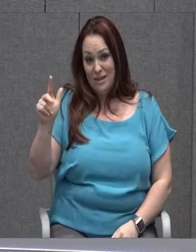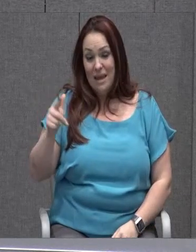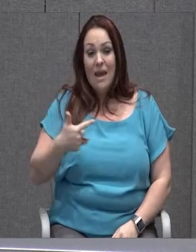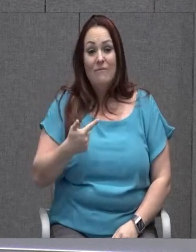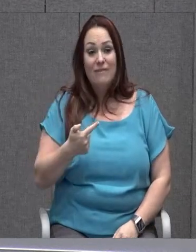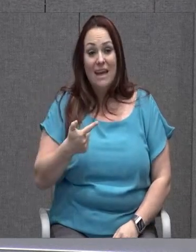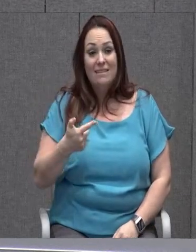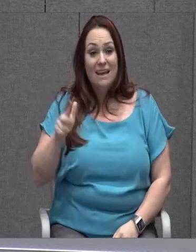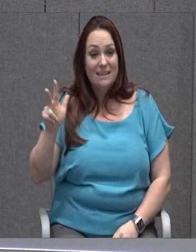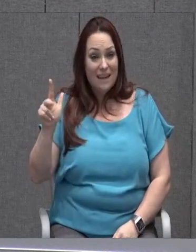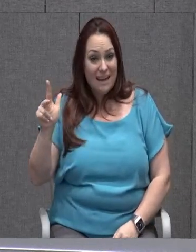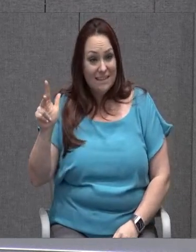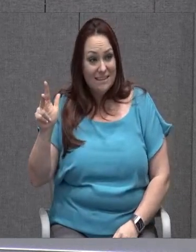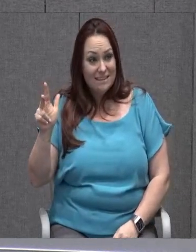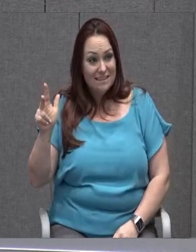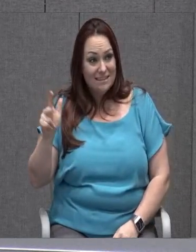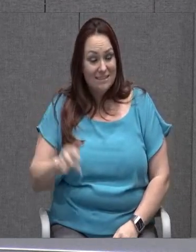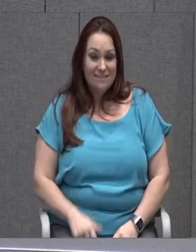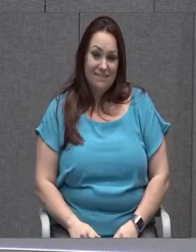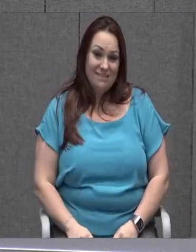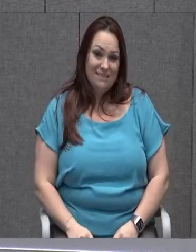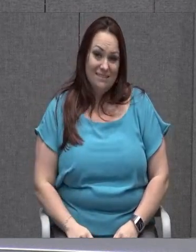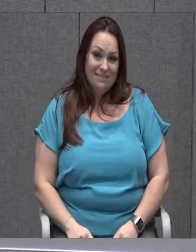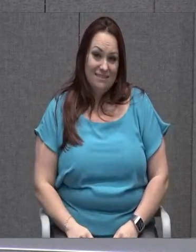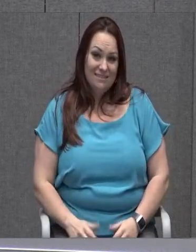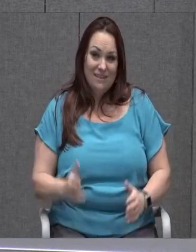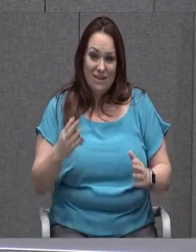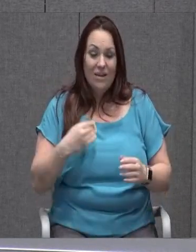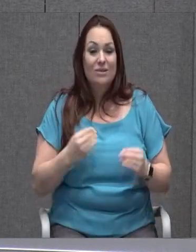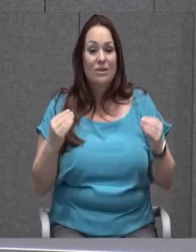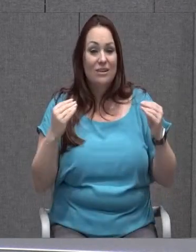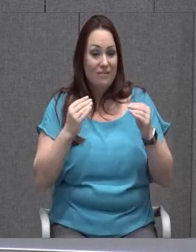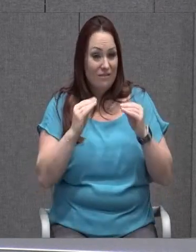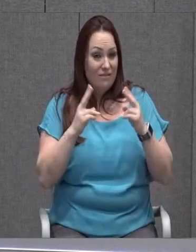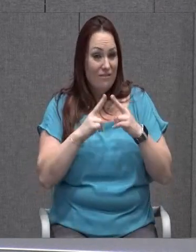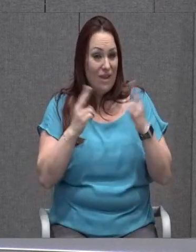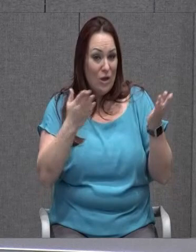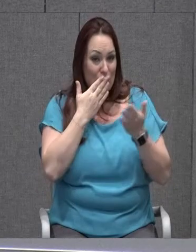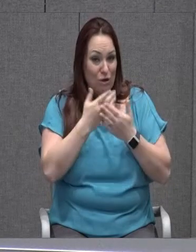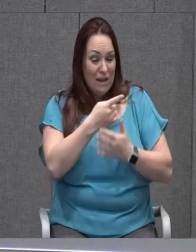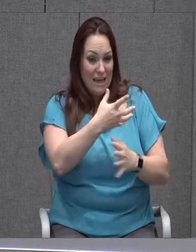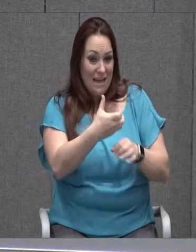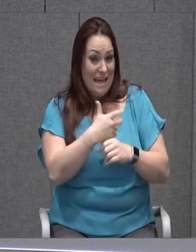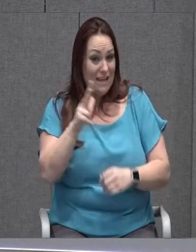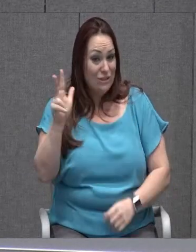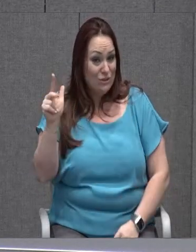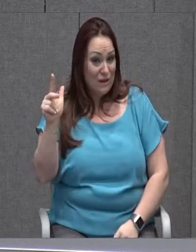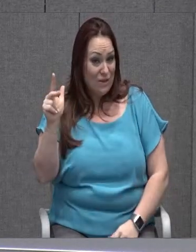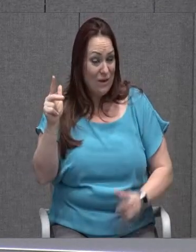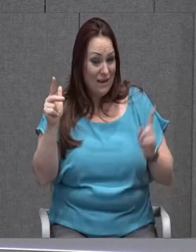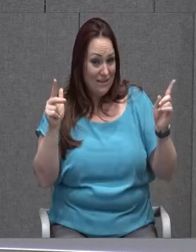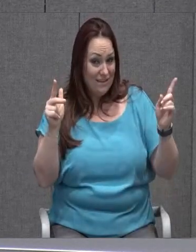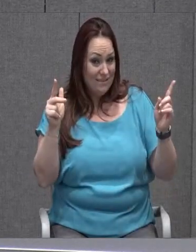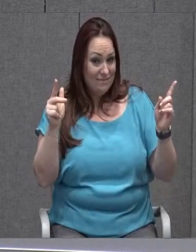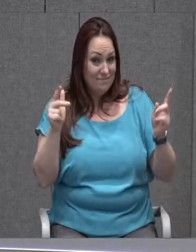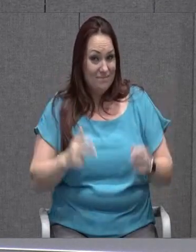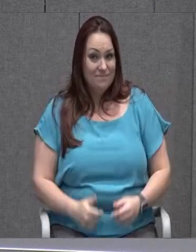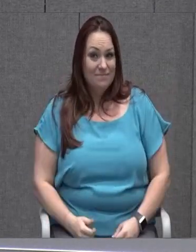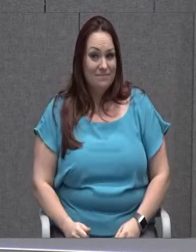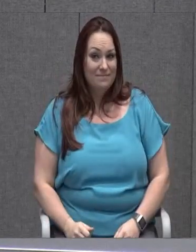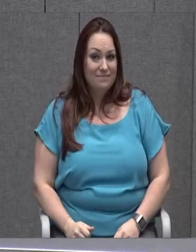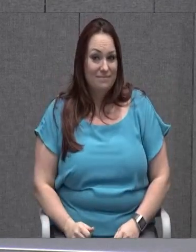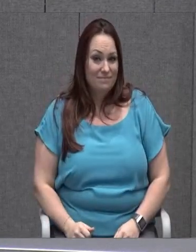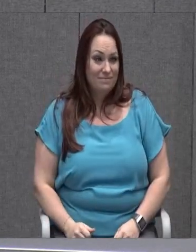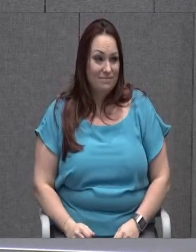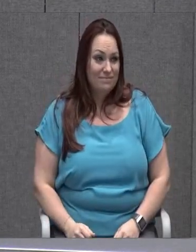y yo 18. Yo creía que lo había hecho más. Oh, muy bien. Chócala. He got 23. Ok. Ahora, ese fue